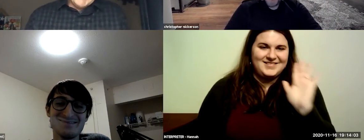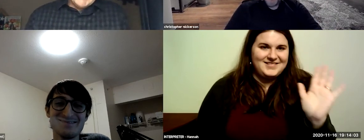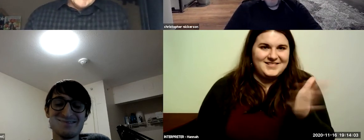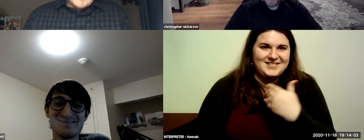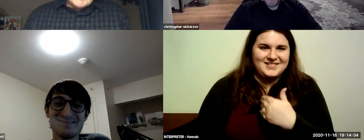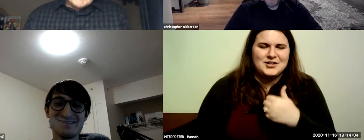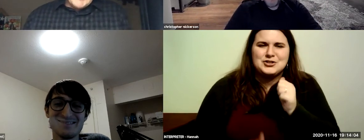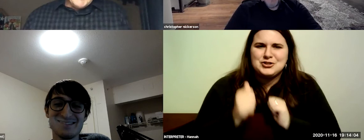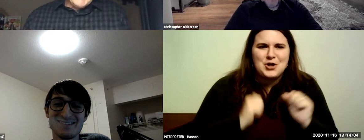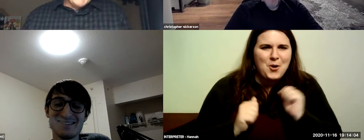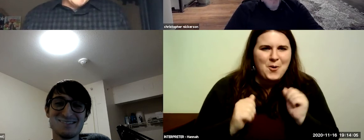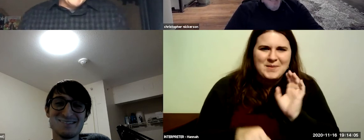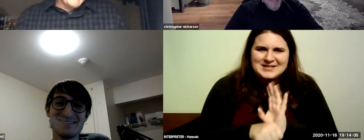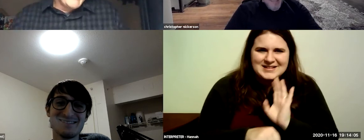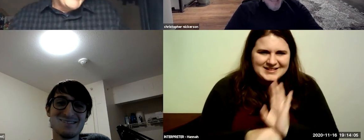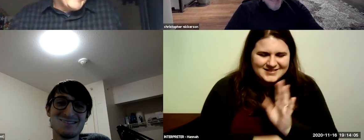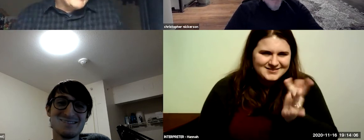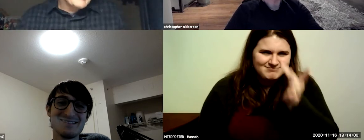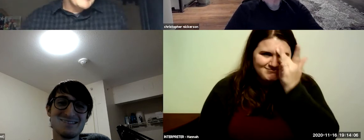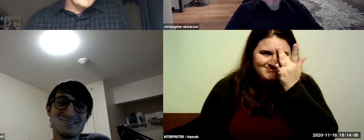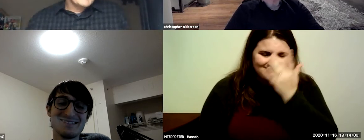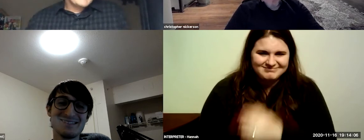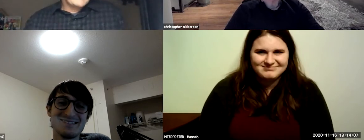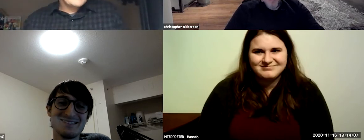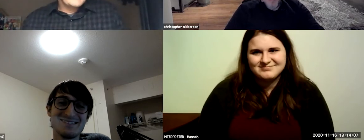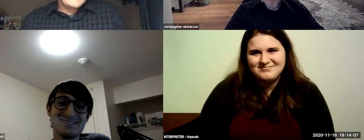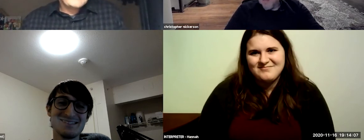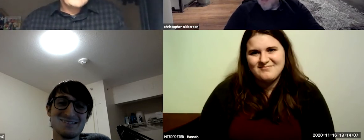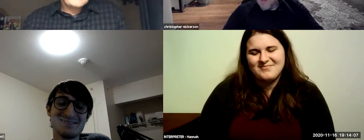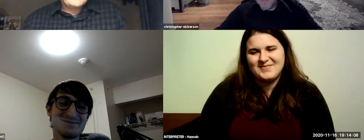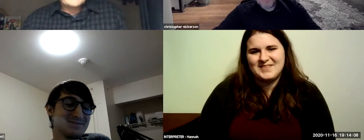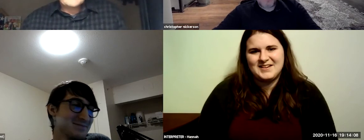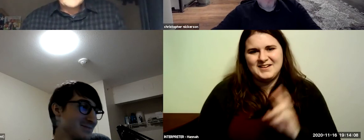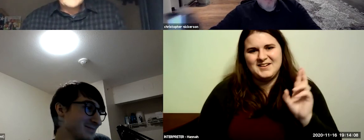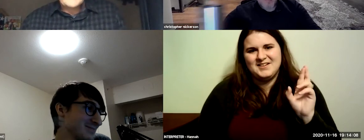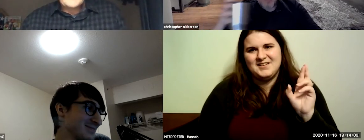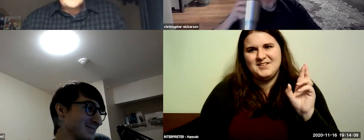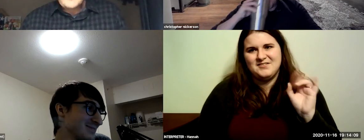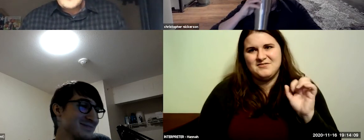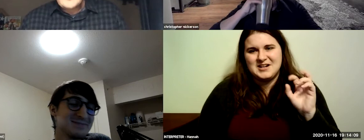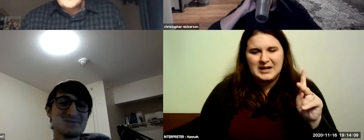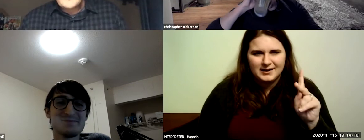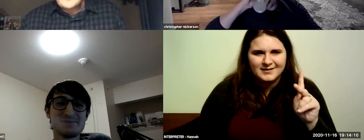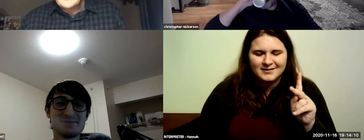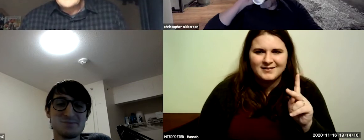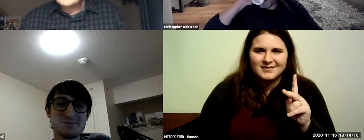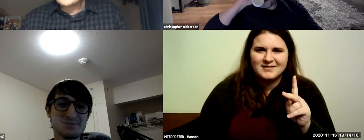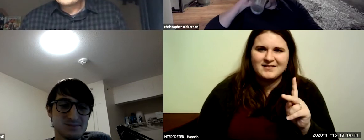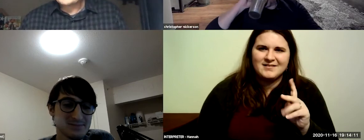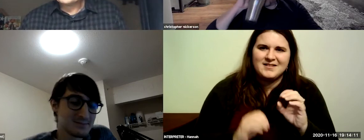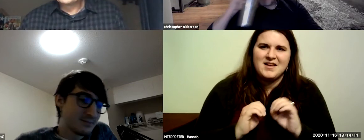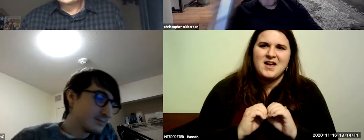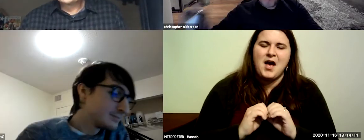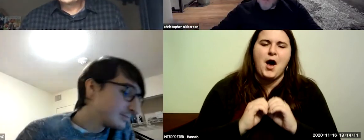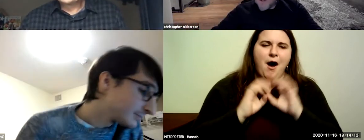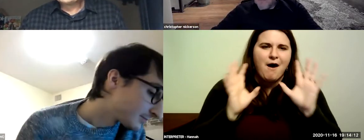Show business, ridiculous. So, yeah. I'll say this though. I mean, obviously the show, you know, and it's one of